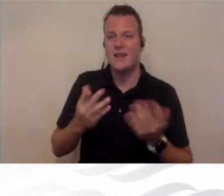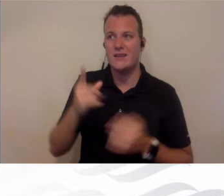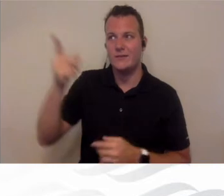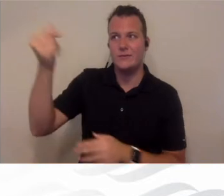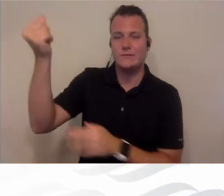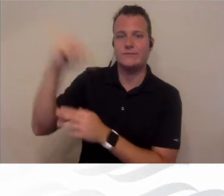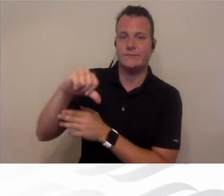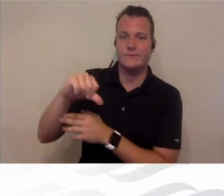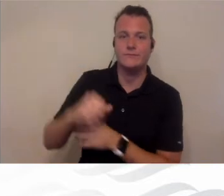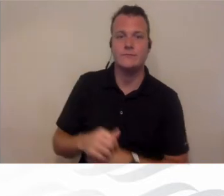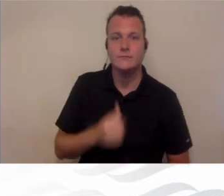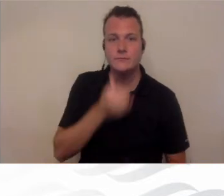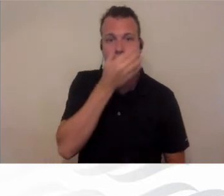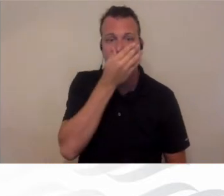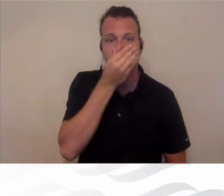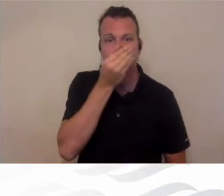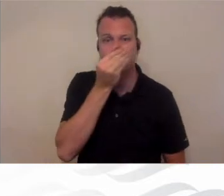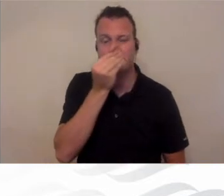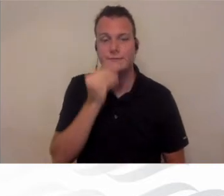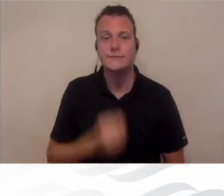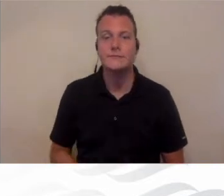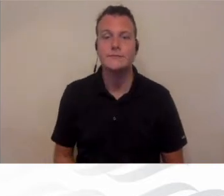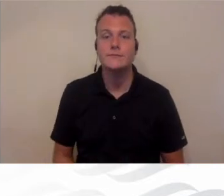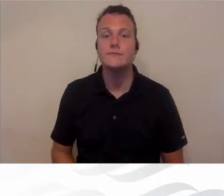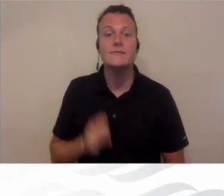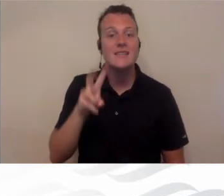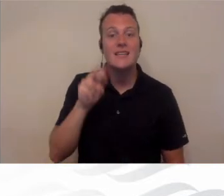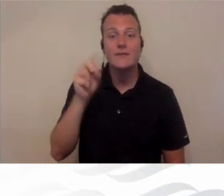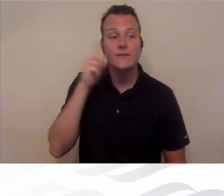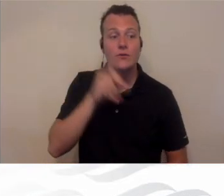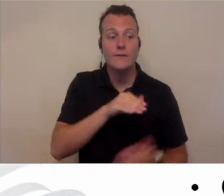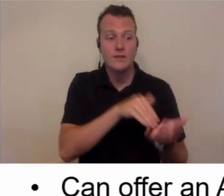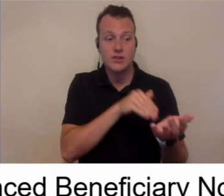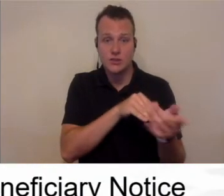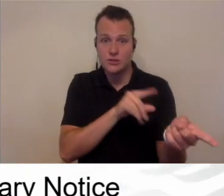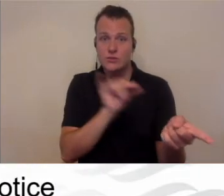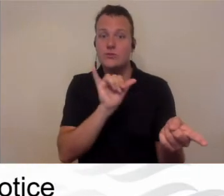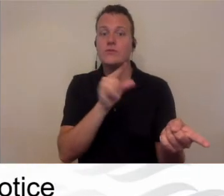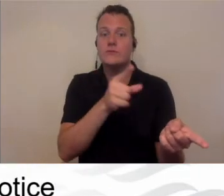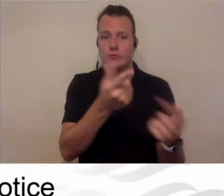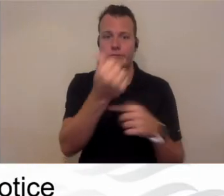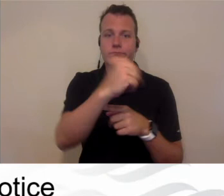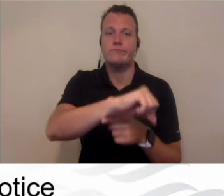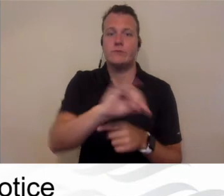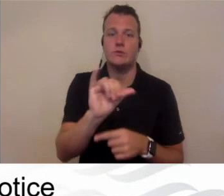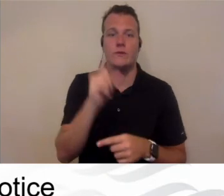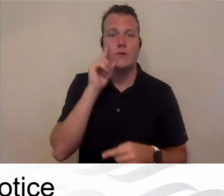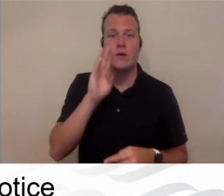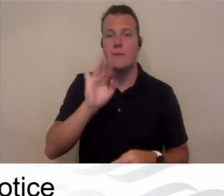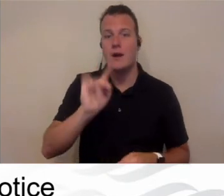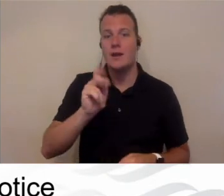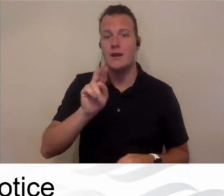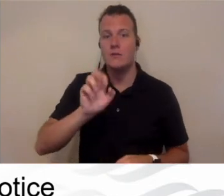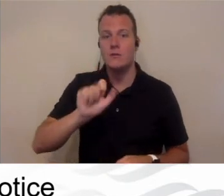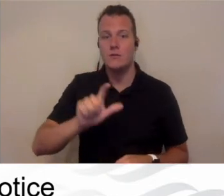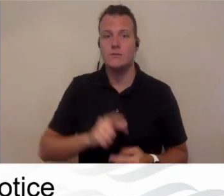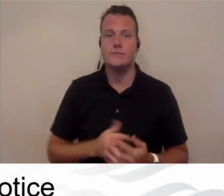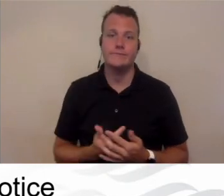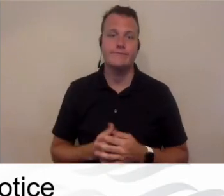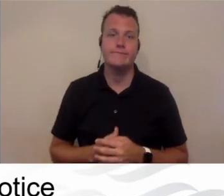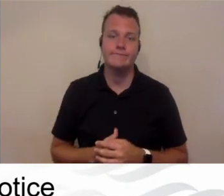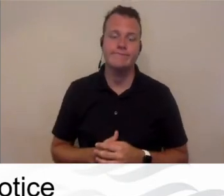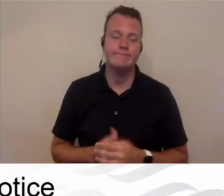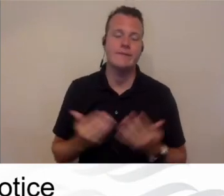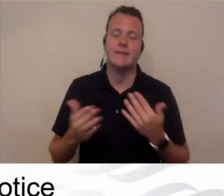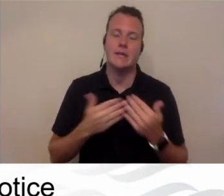bilaterally, you'd use the 50 modifier, but it's likely it's going to get denied by doing that. Even for the